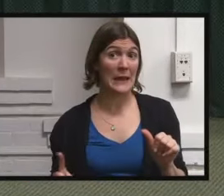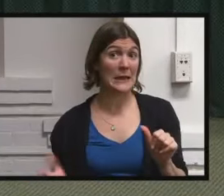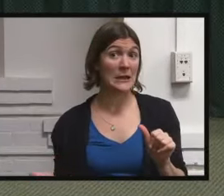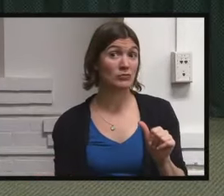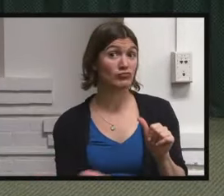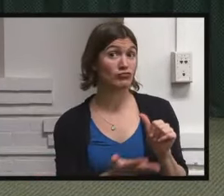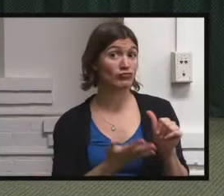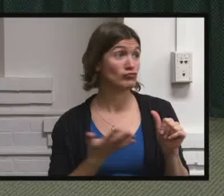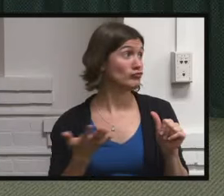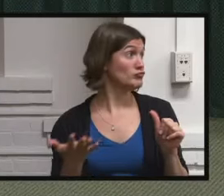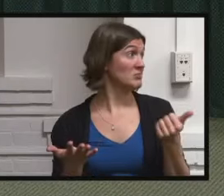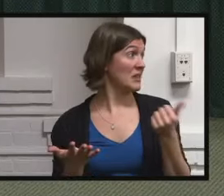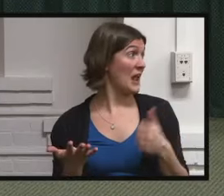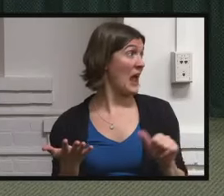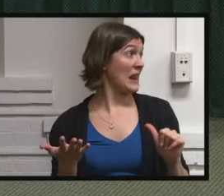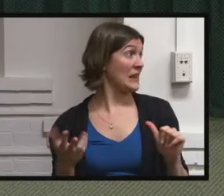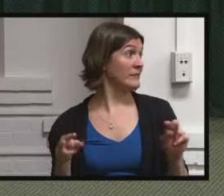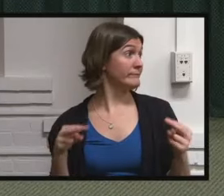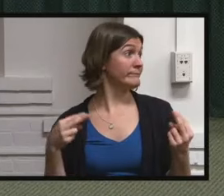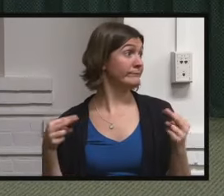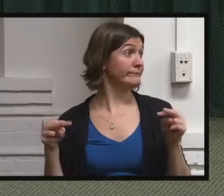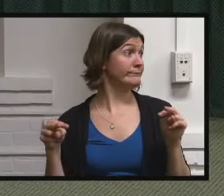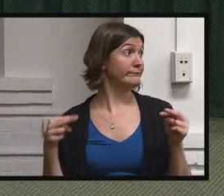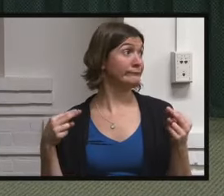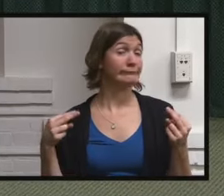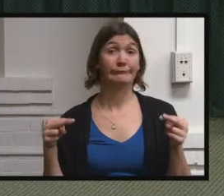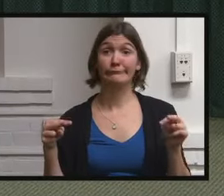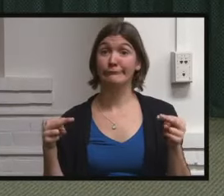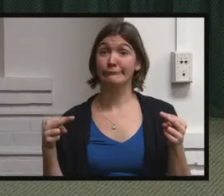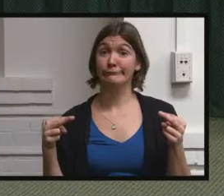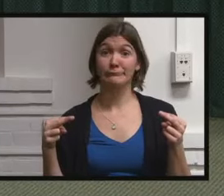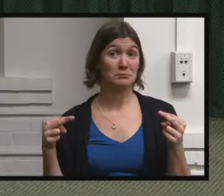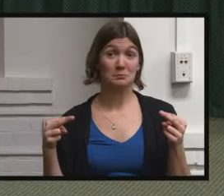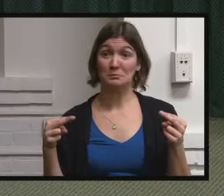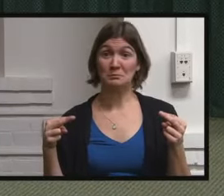Anybody on the board have any comments or committee reports?